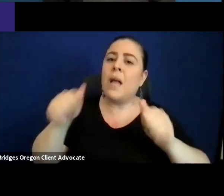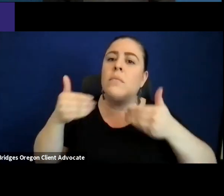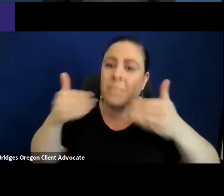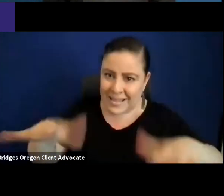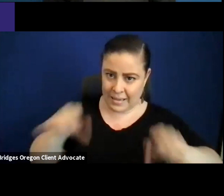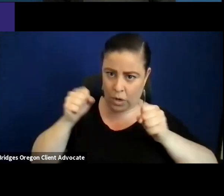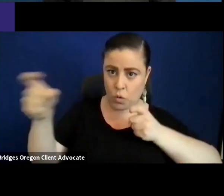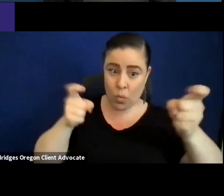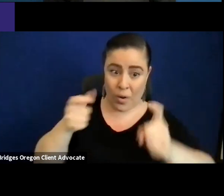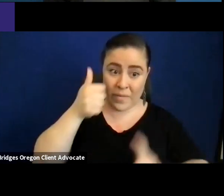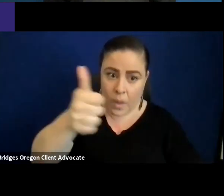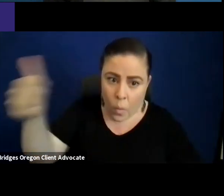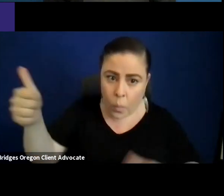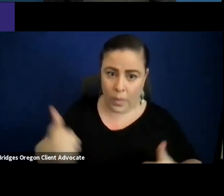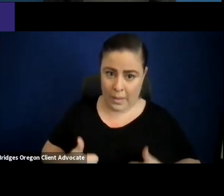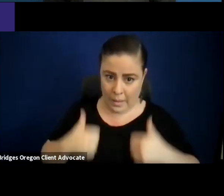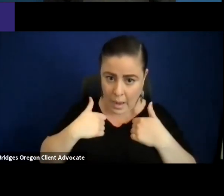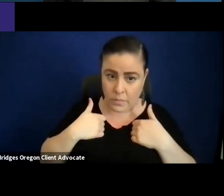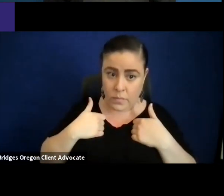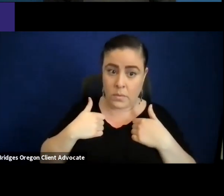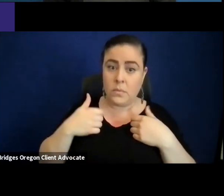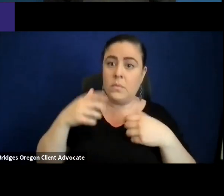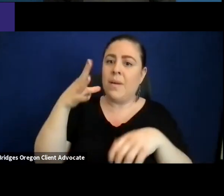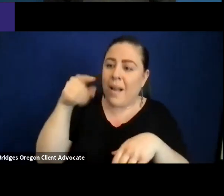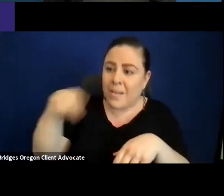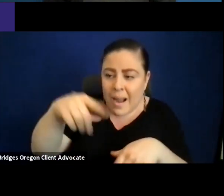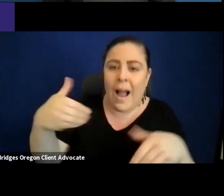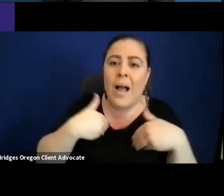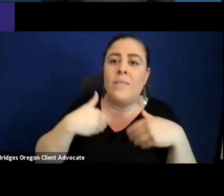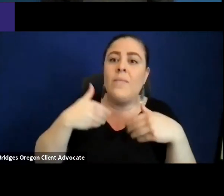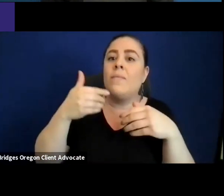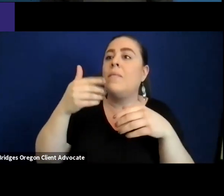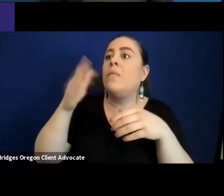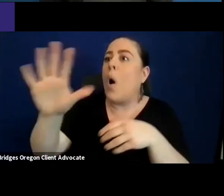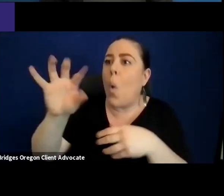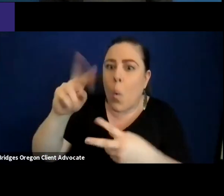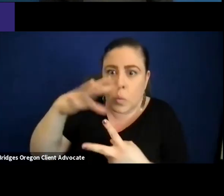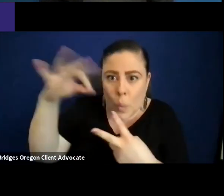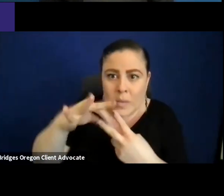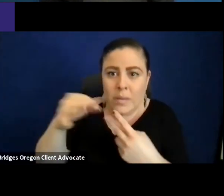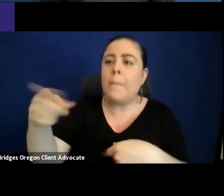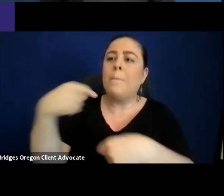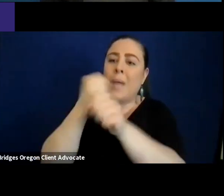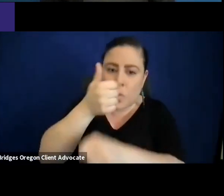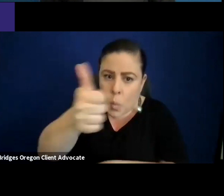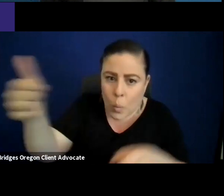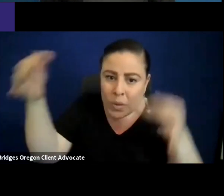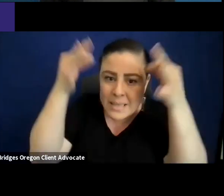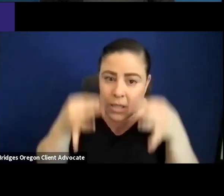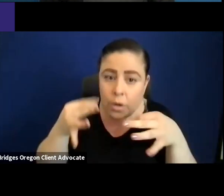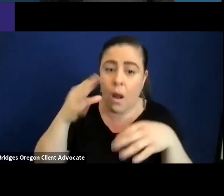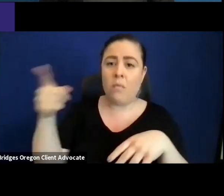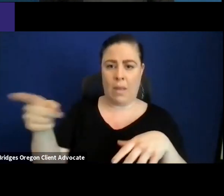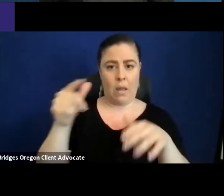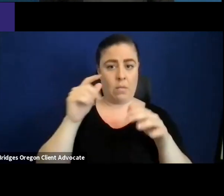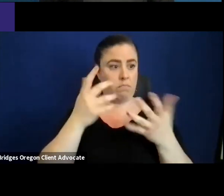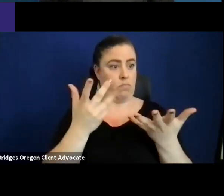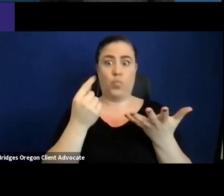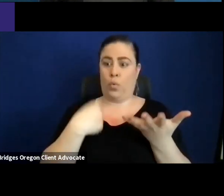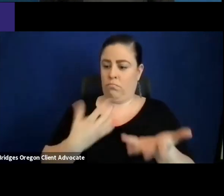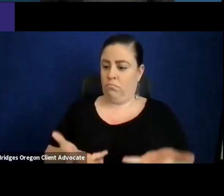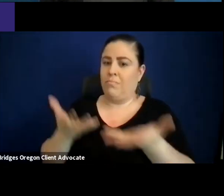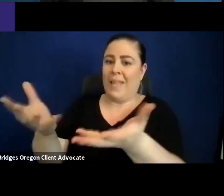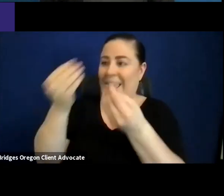and survivors and their children so they can take control of their lives. And they have their own choices and make their